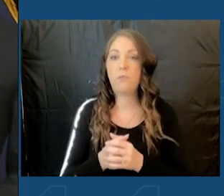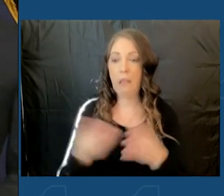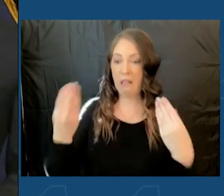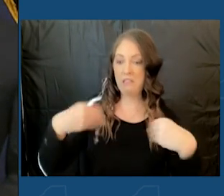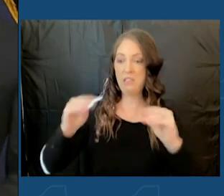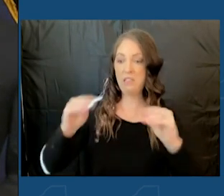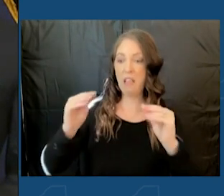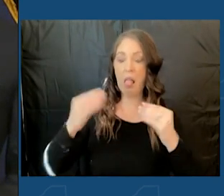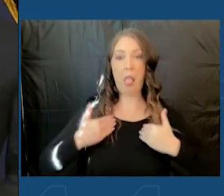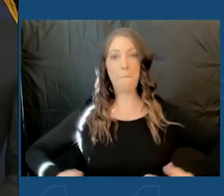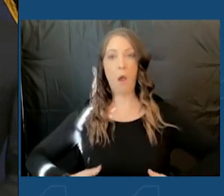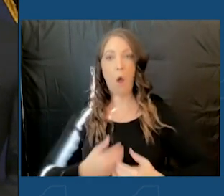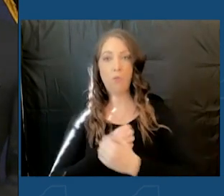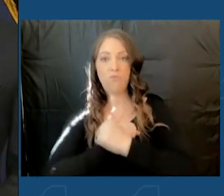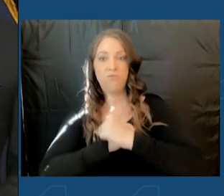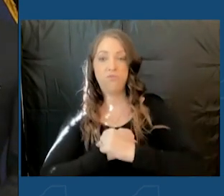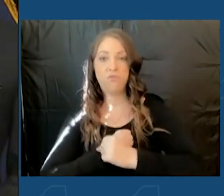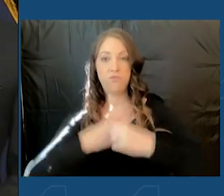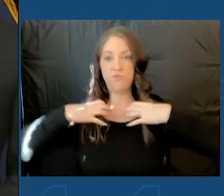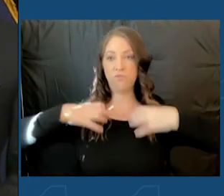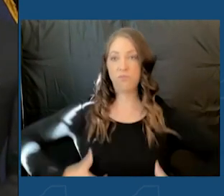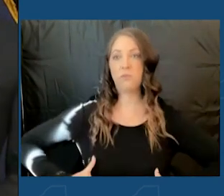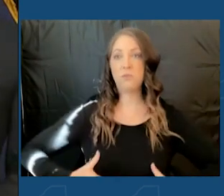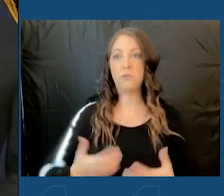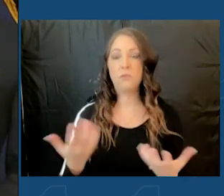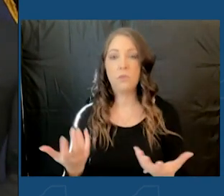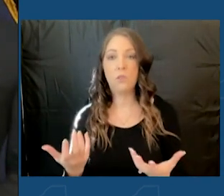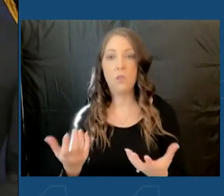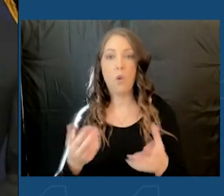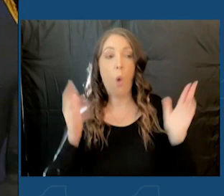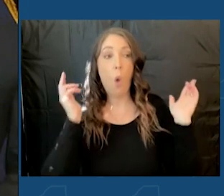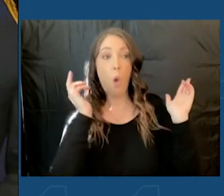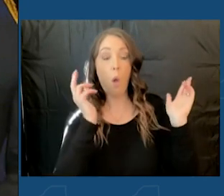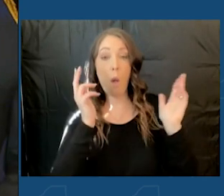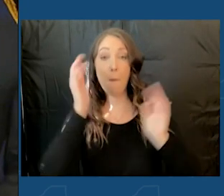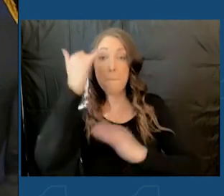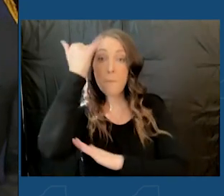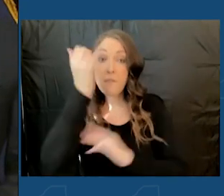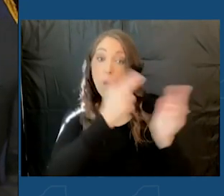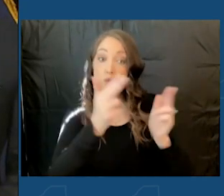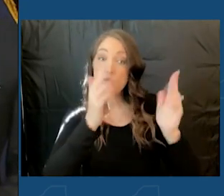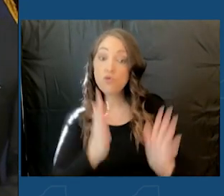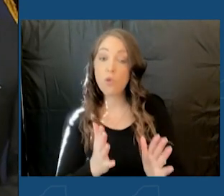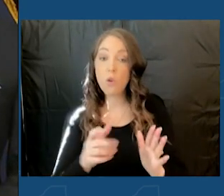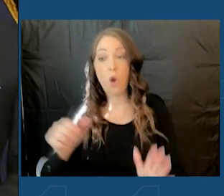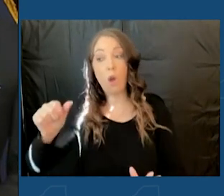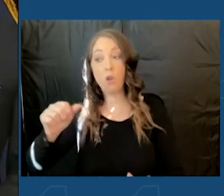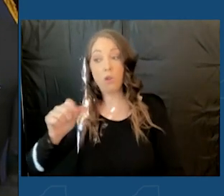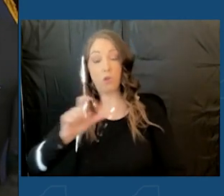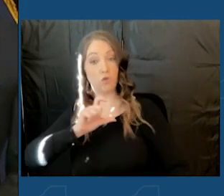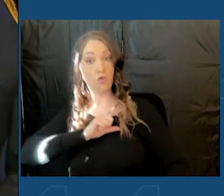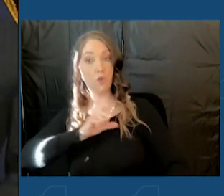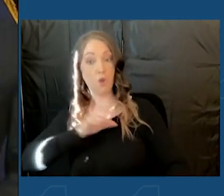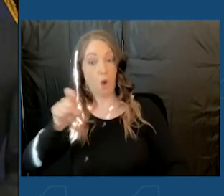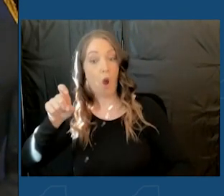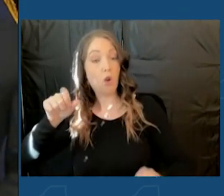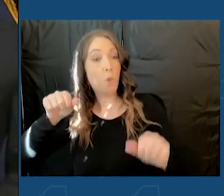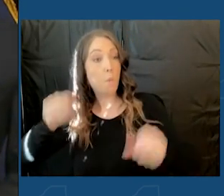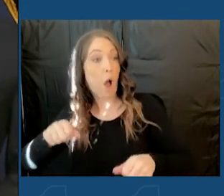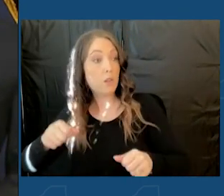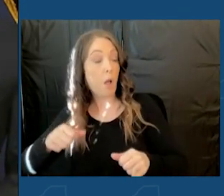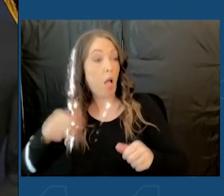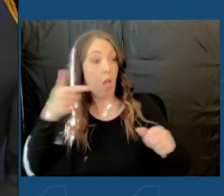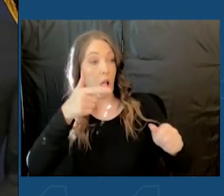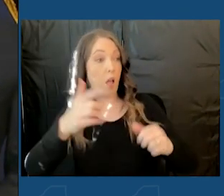this. The shooter in Buffalo could have been stopped by the on-site security guard, except that this person